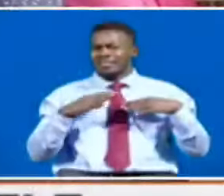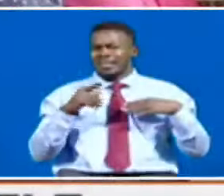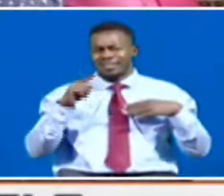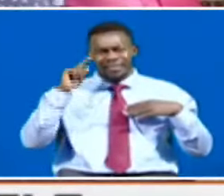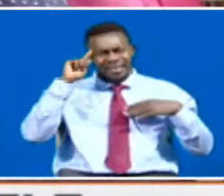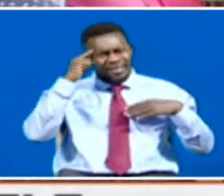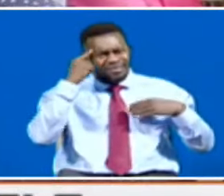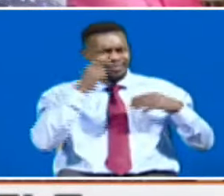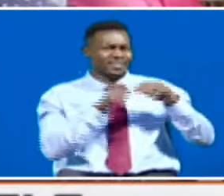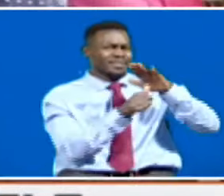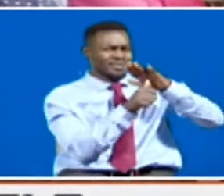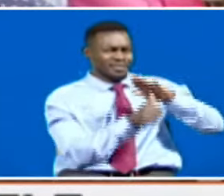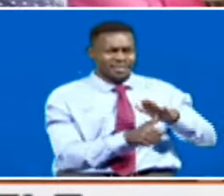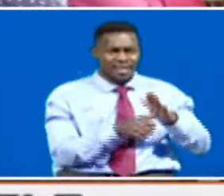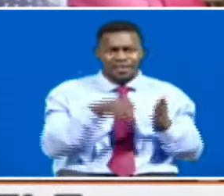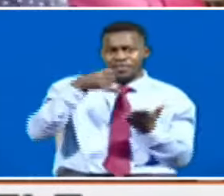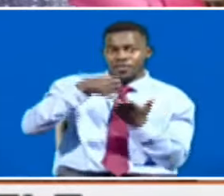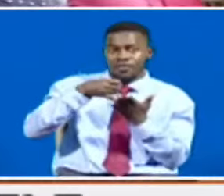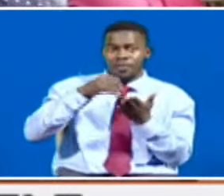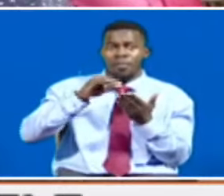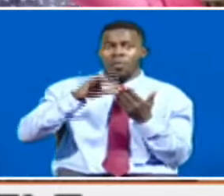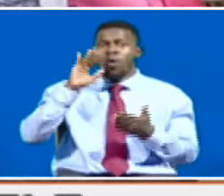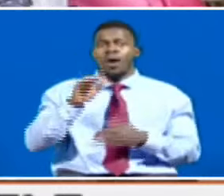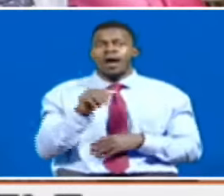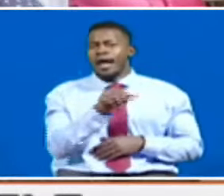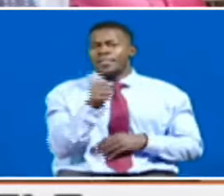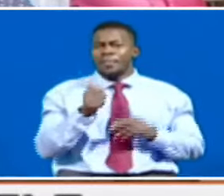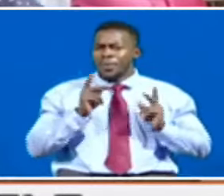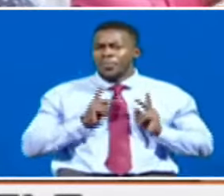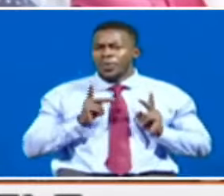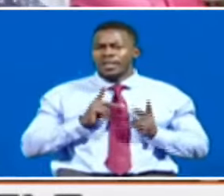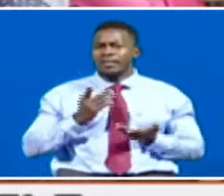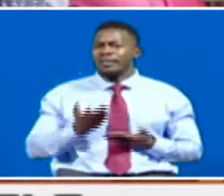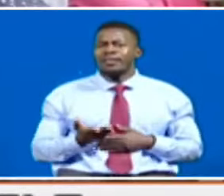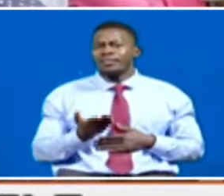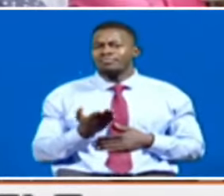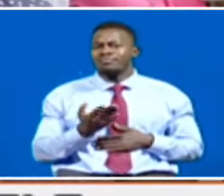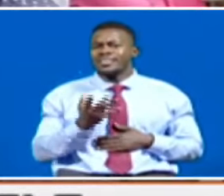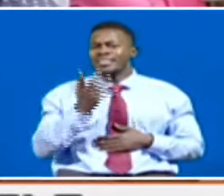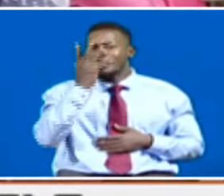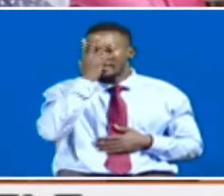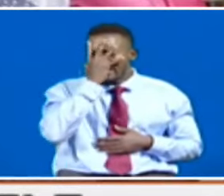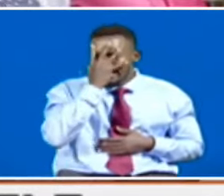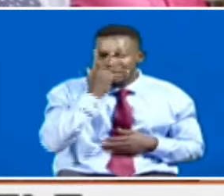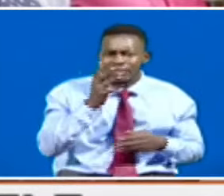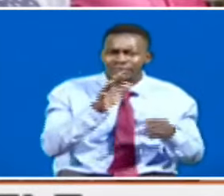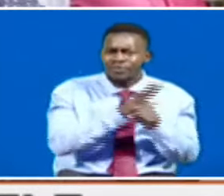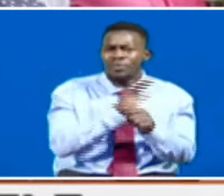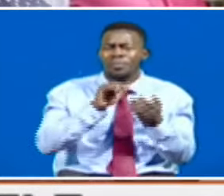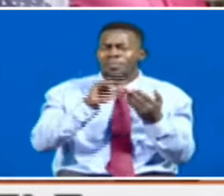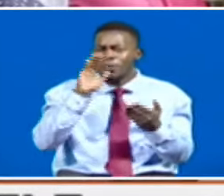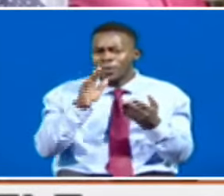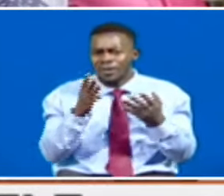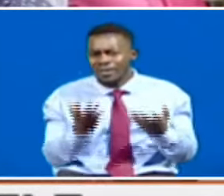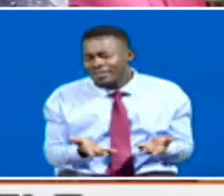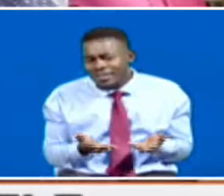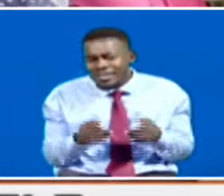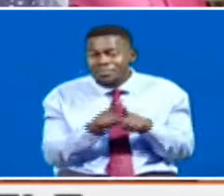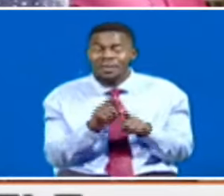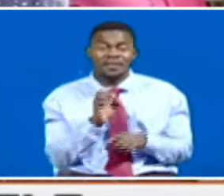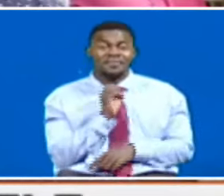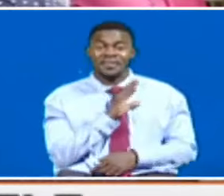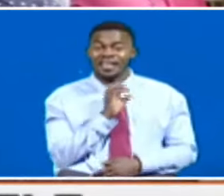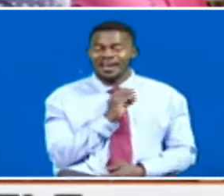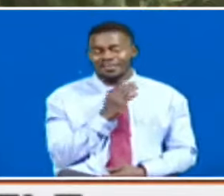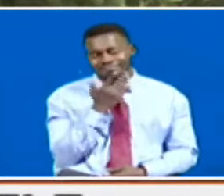of them have hydrocele, but they have hernia as well. So for those ones, of course, we cannot do hydrocelectomy, and then we do not